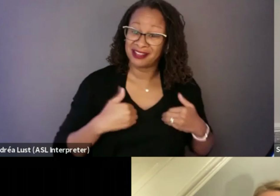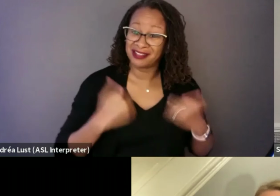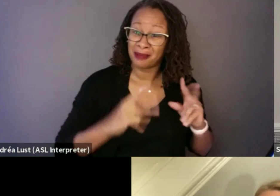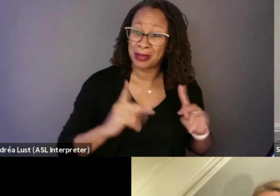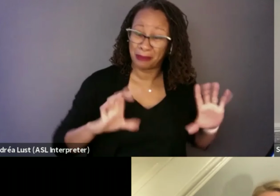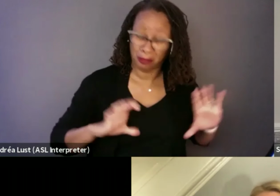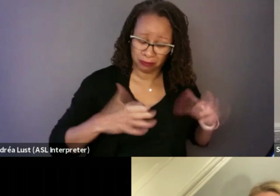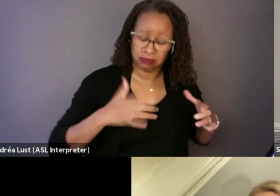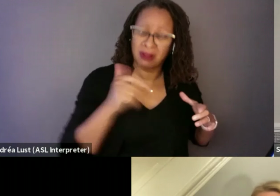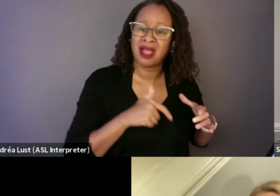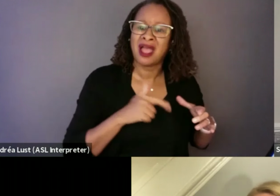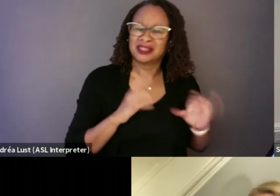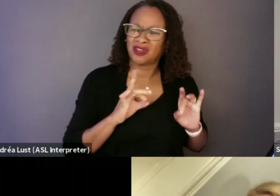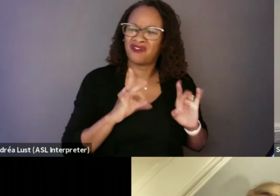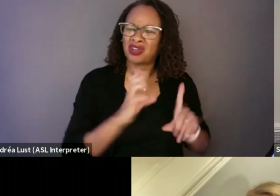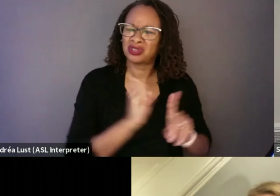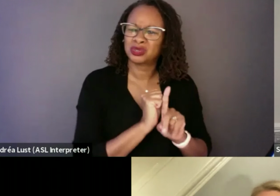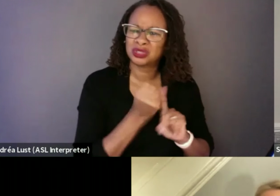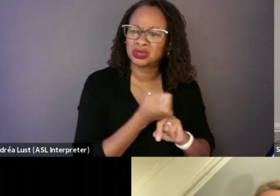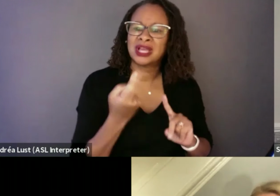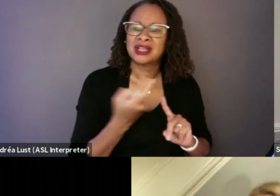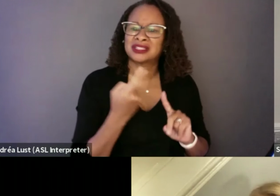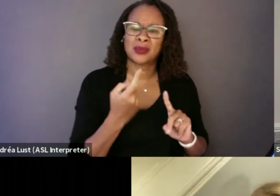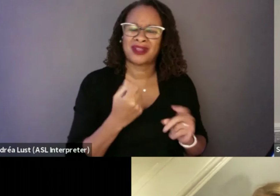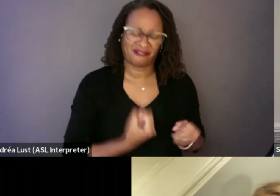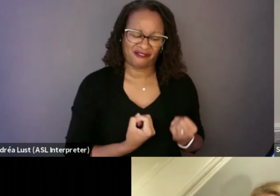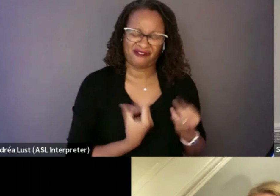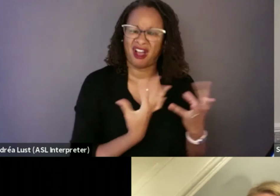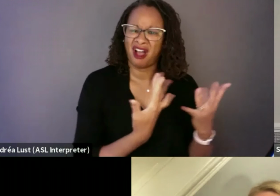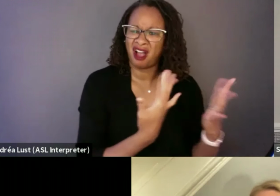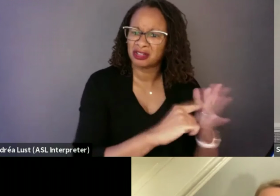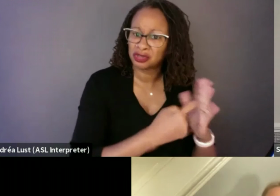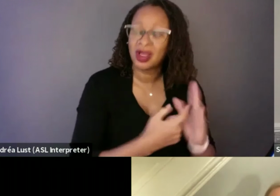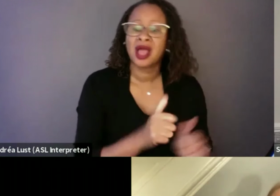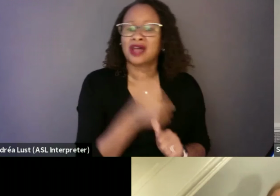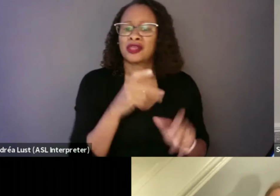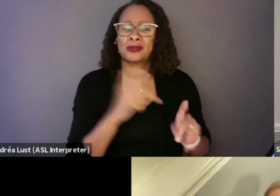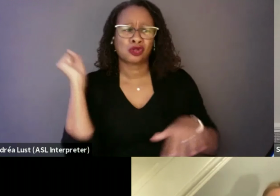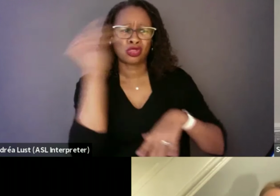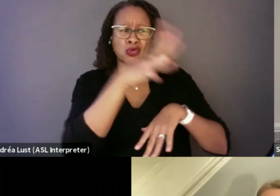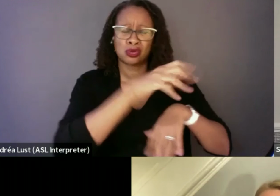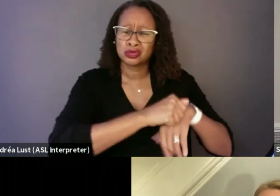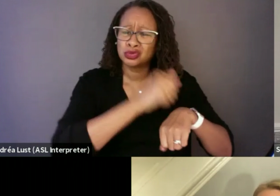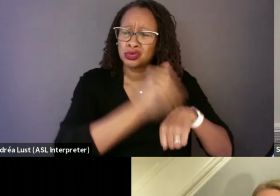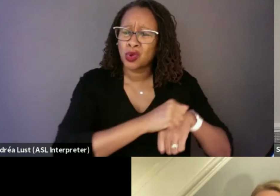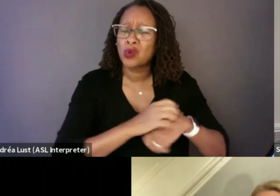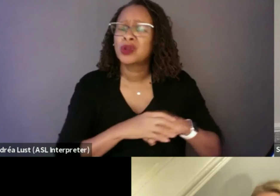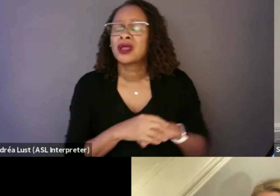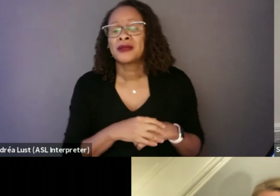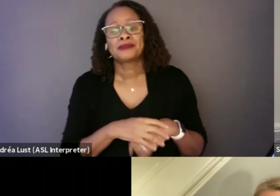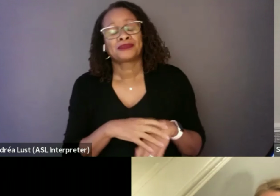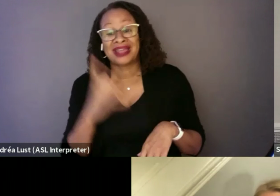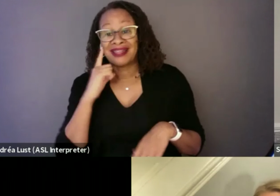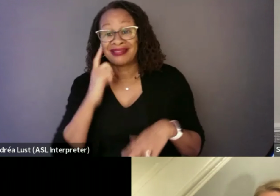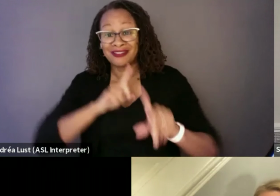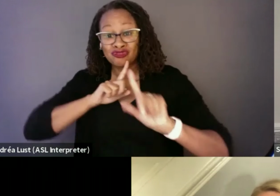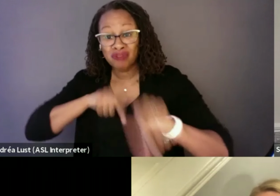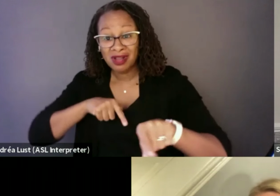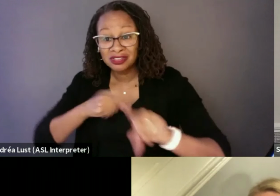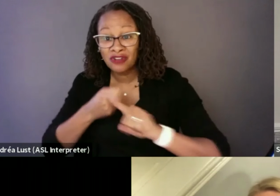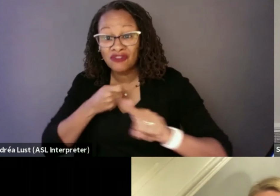it was a volatile situation. Somebody lit a fire, another person threw a stone. And I think the reaction then from